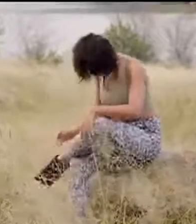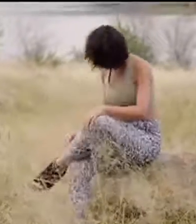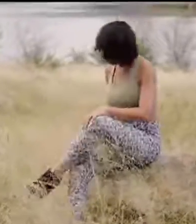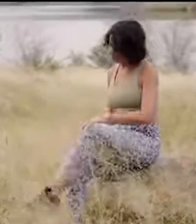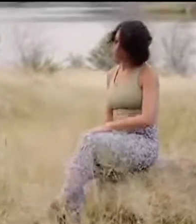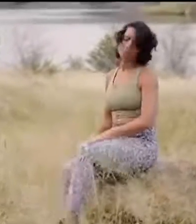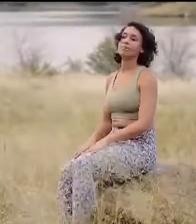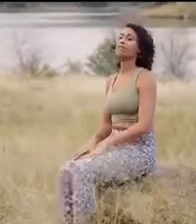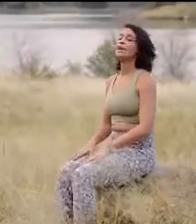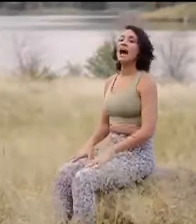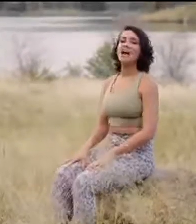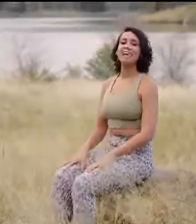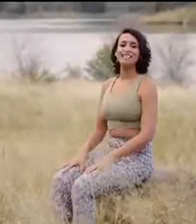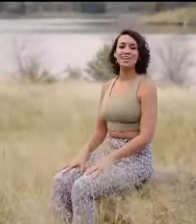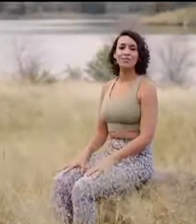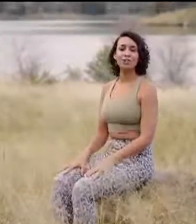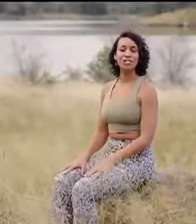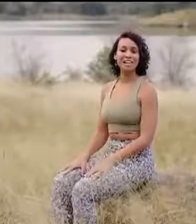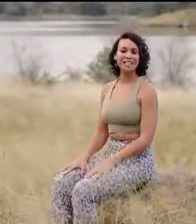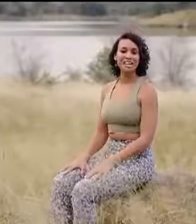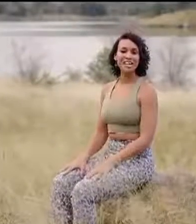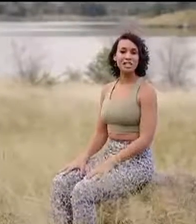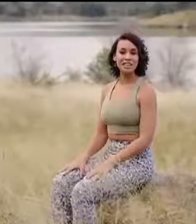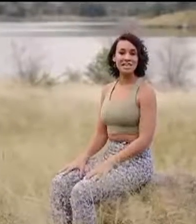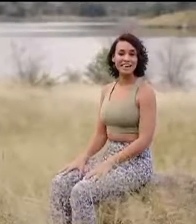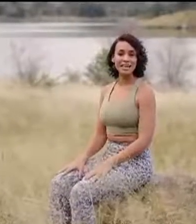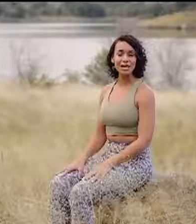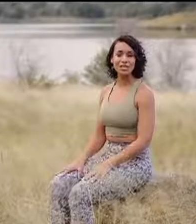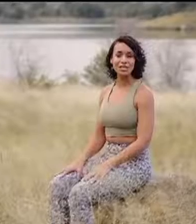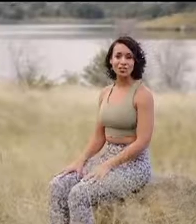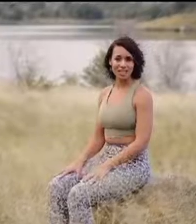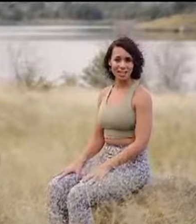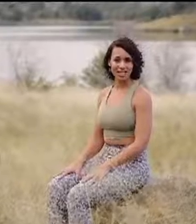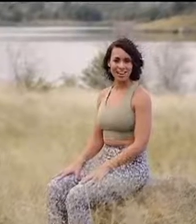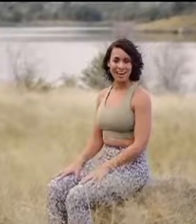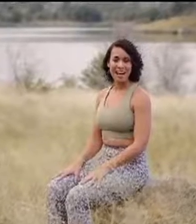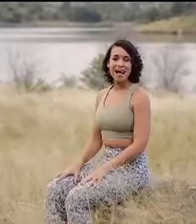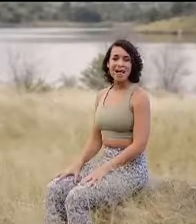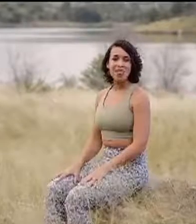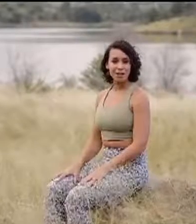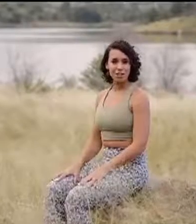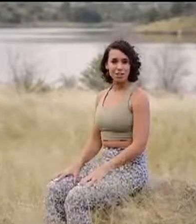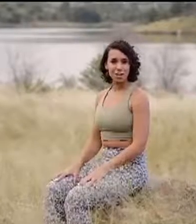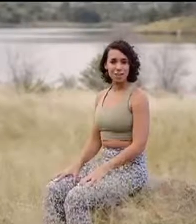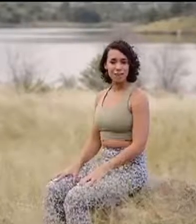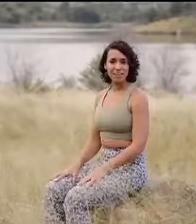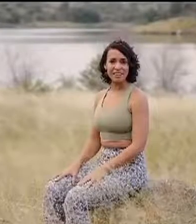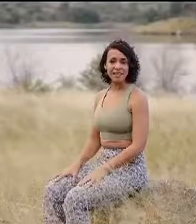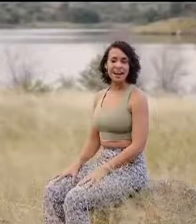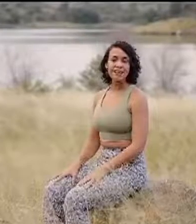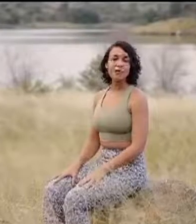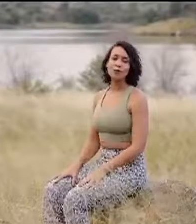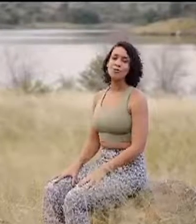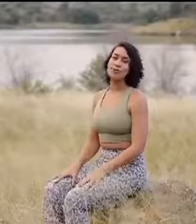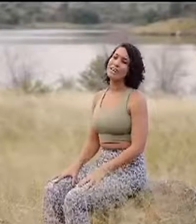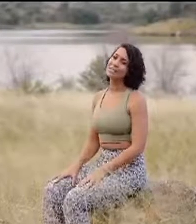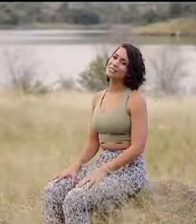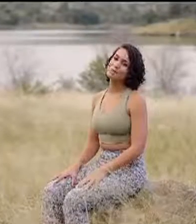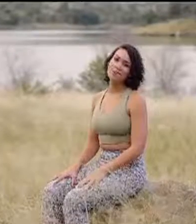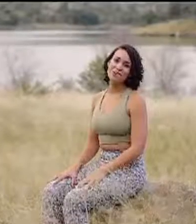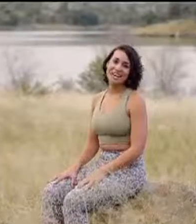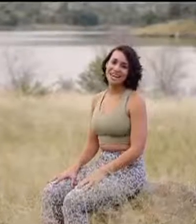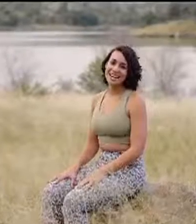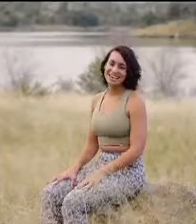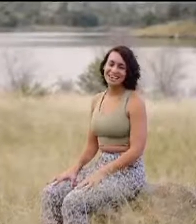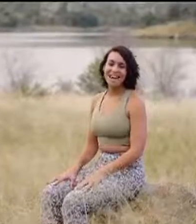Come back up. And that's it for today's seated stretching. Thank you for joining me. Don't forget